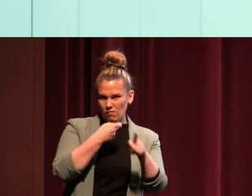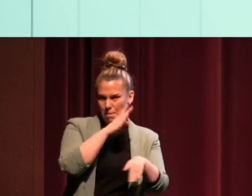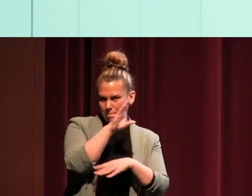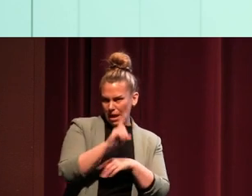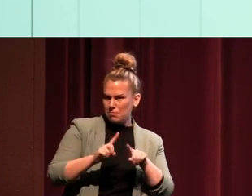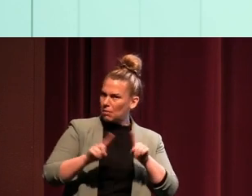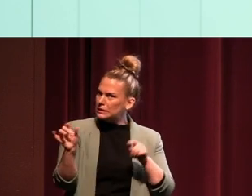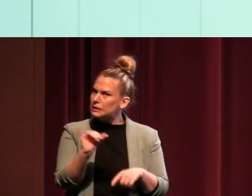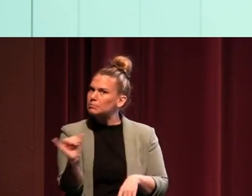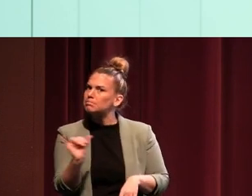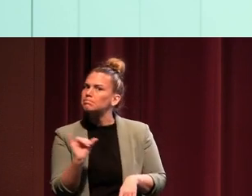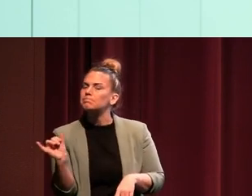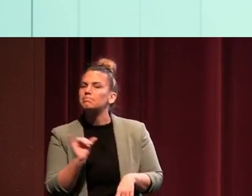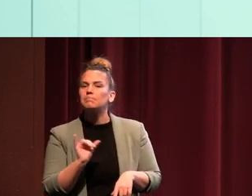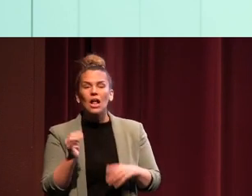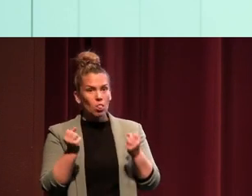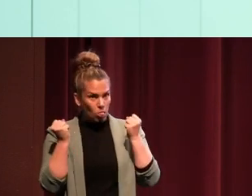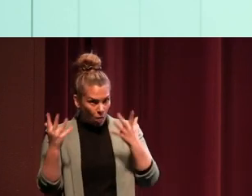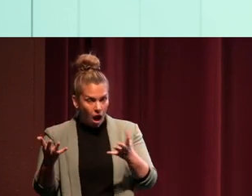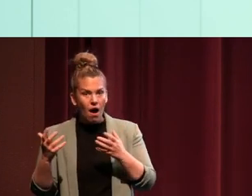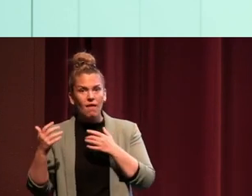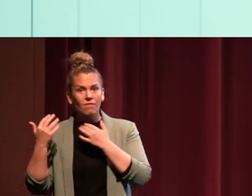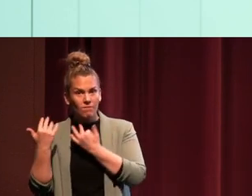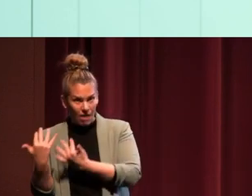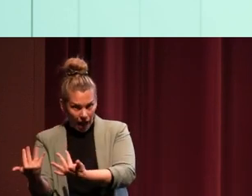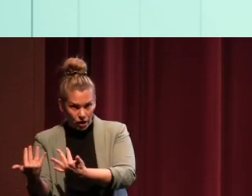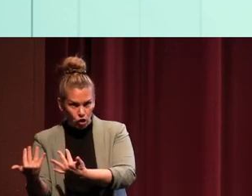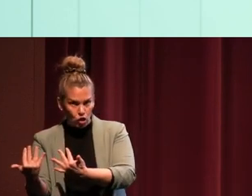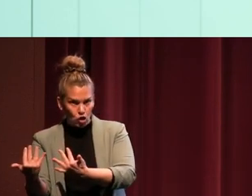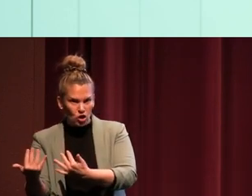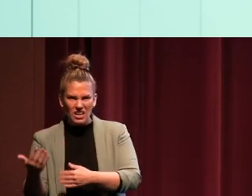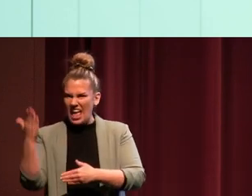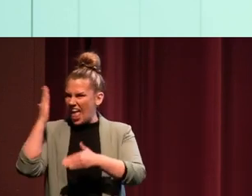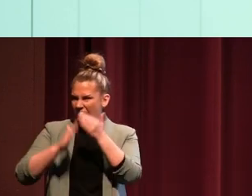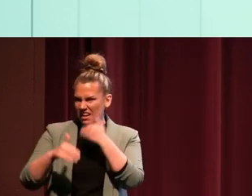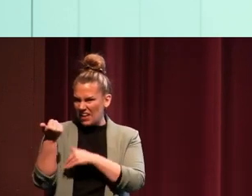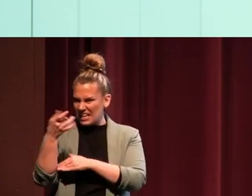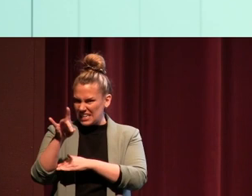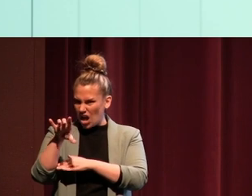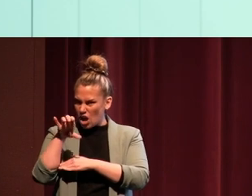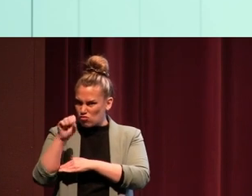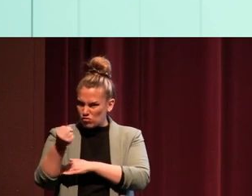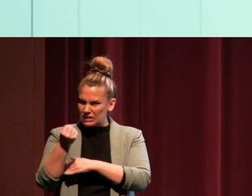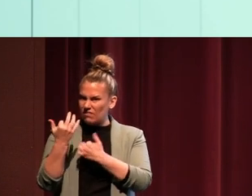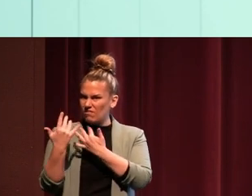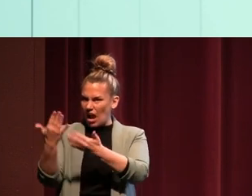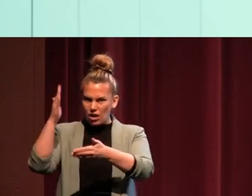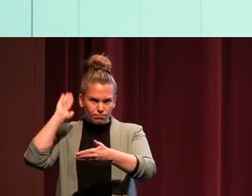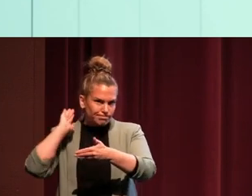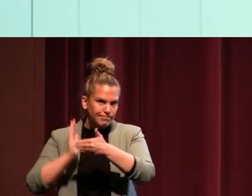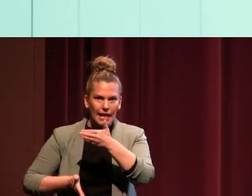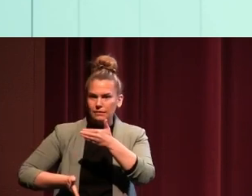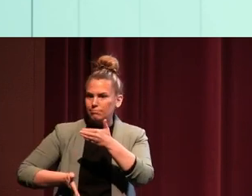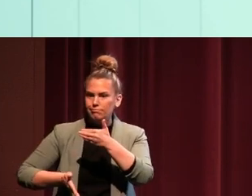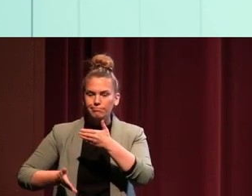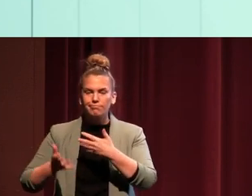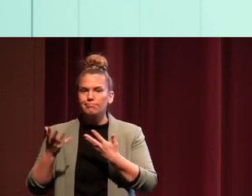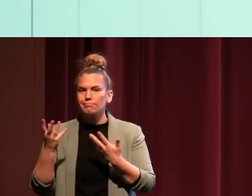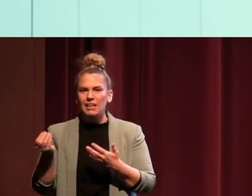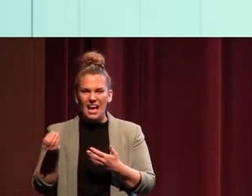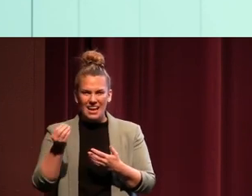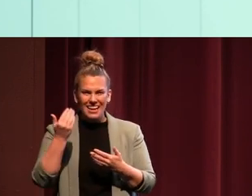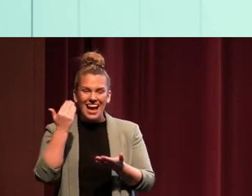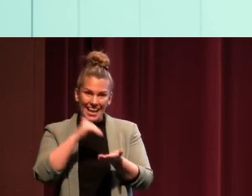was a lot of fire. The fire abruptly ceased at the end of the 1800s, and there were a lot of old trees. Again, these